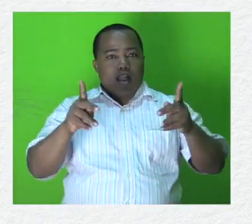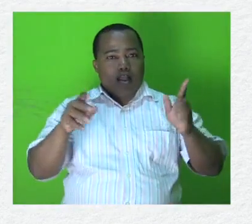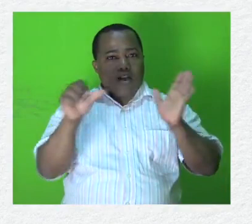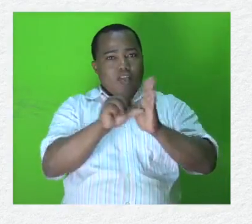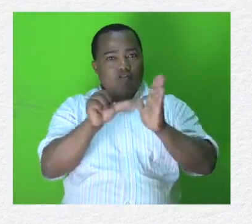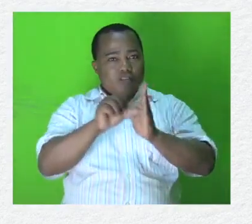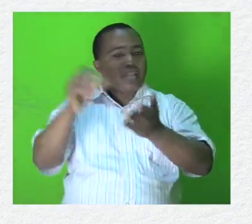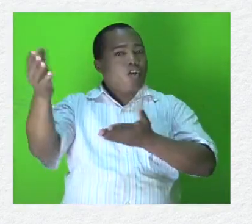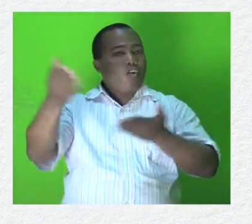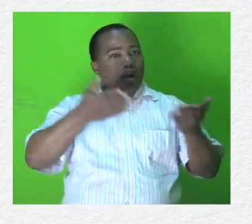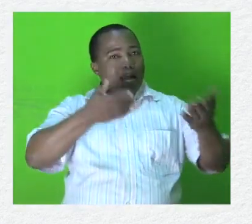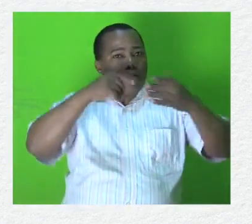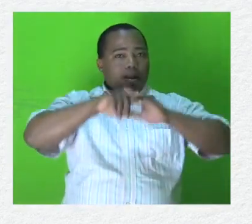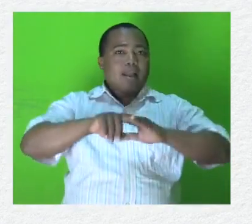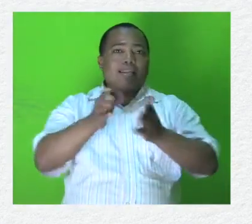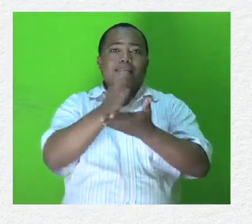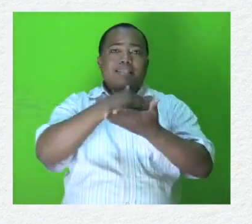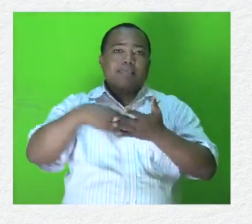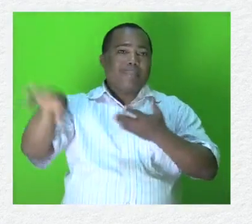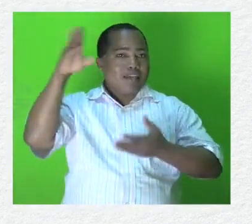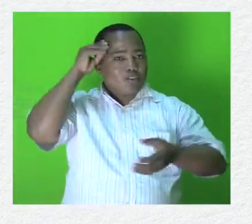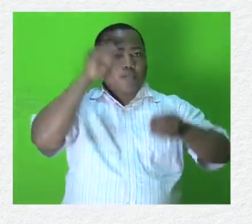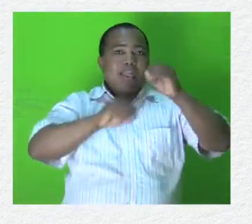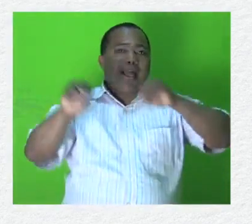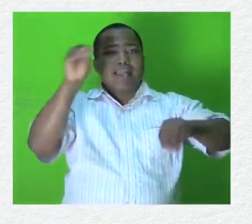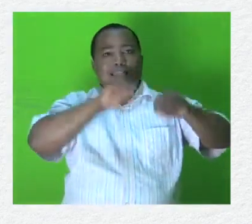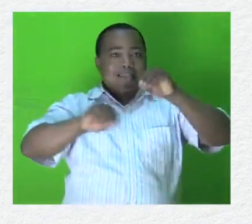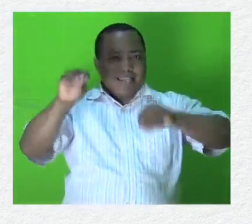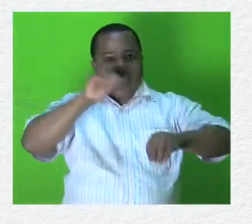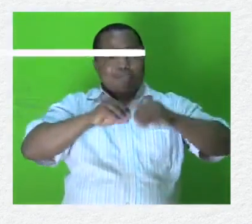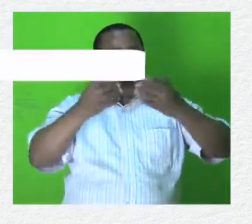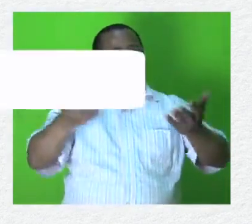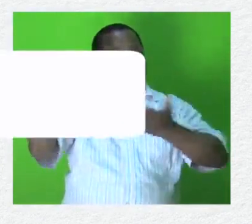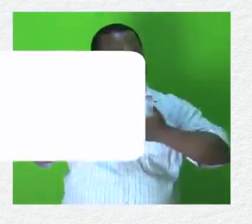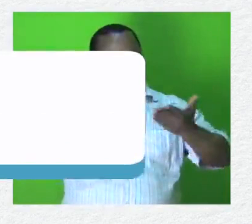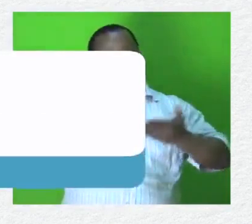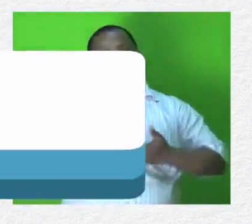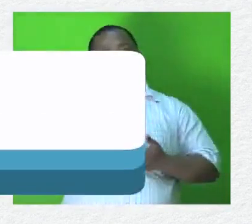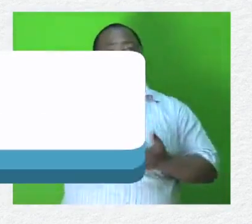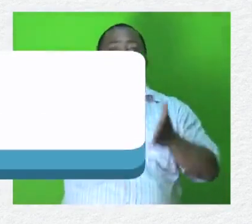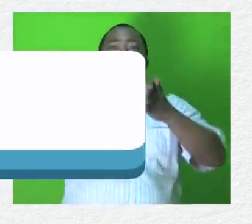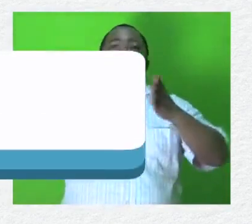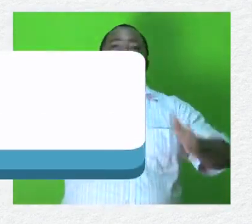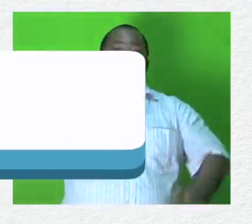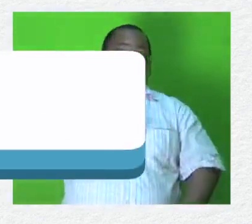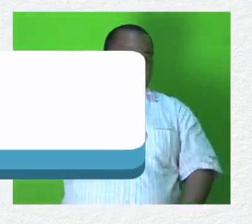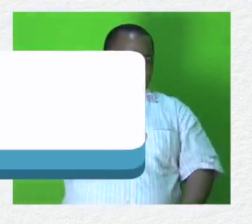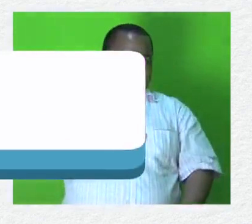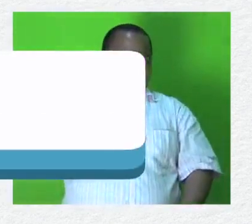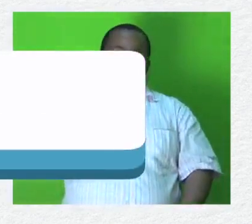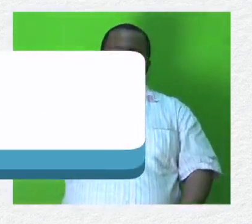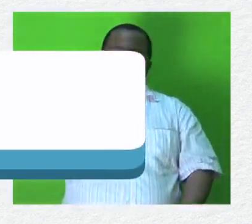Hello students, welcome to chemistry session. I would like to welcome you. My name